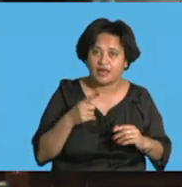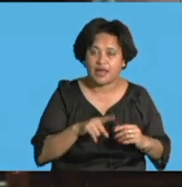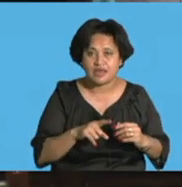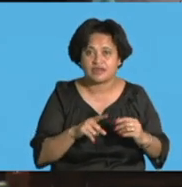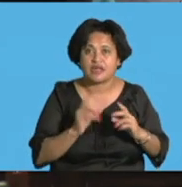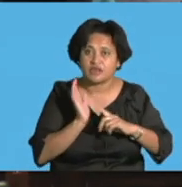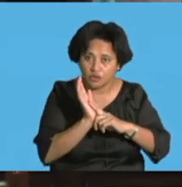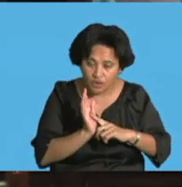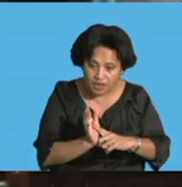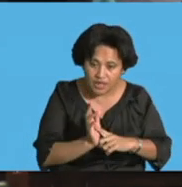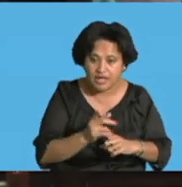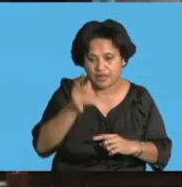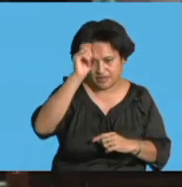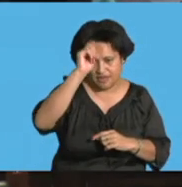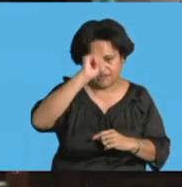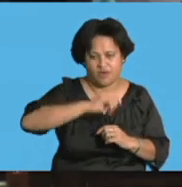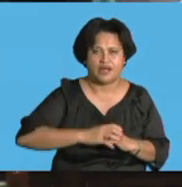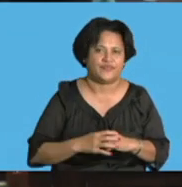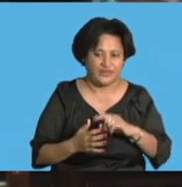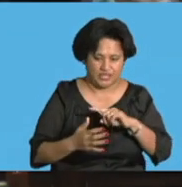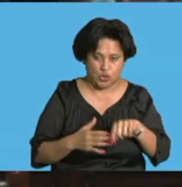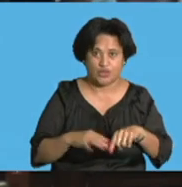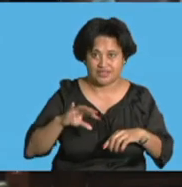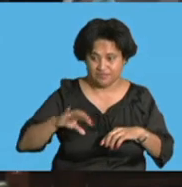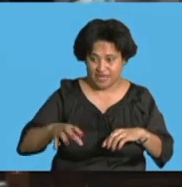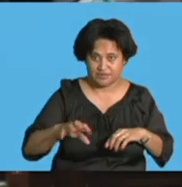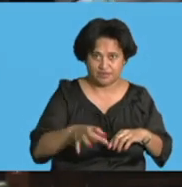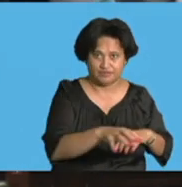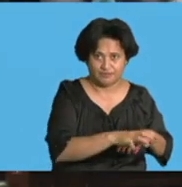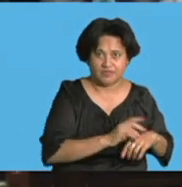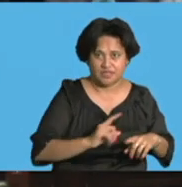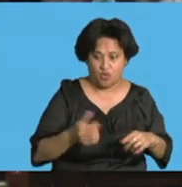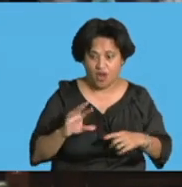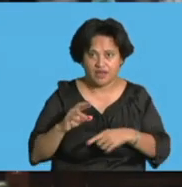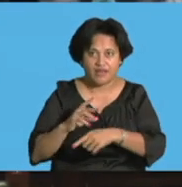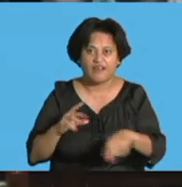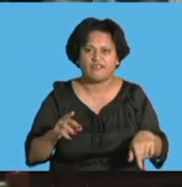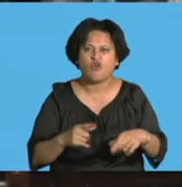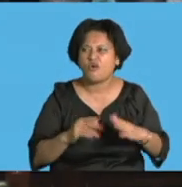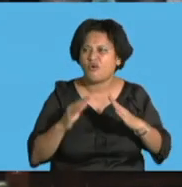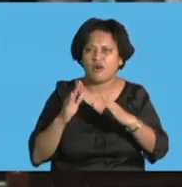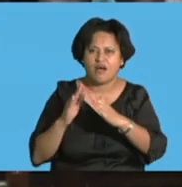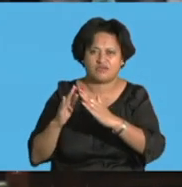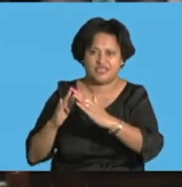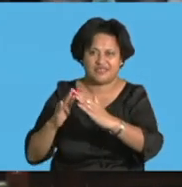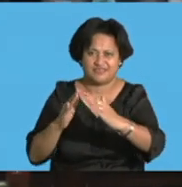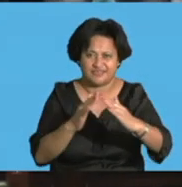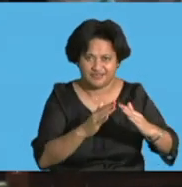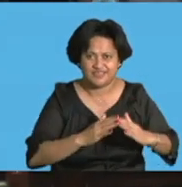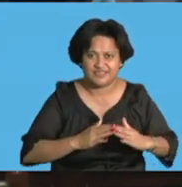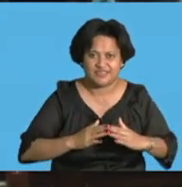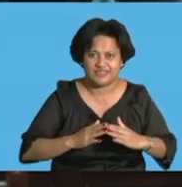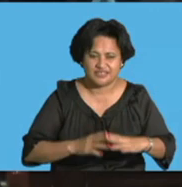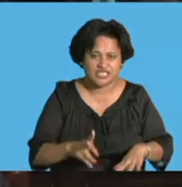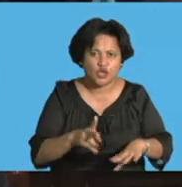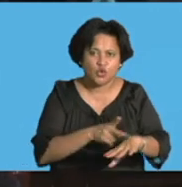western divisions. And at the moment, these sites are being planned to develop green and